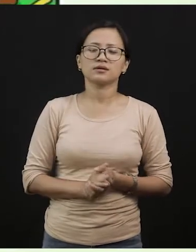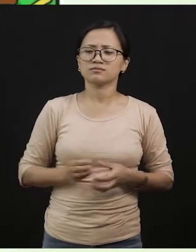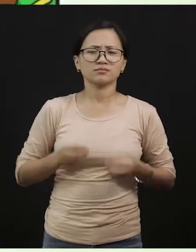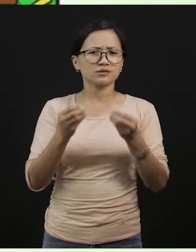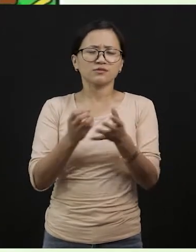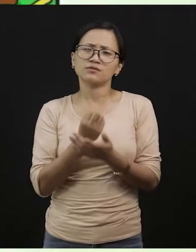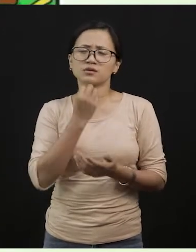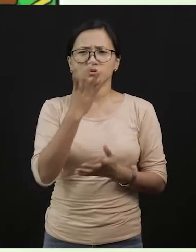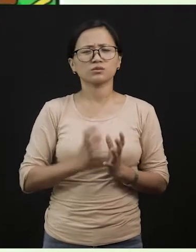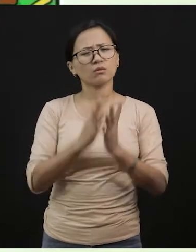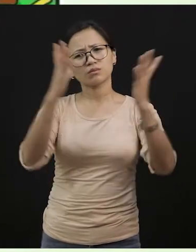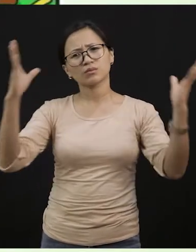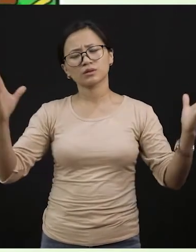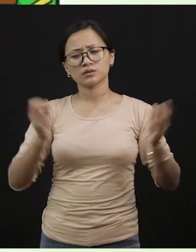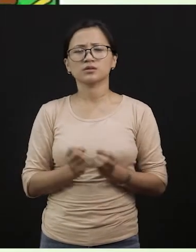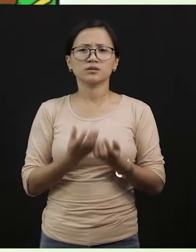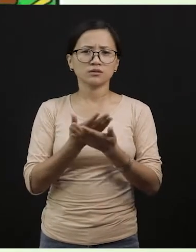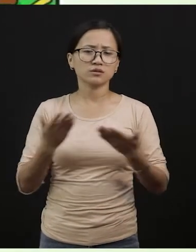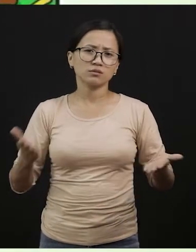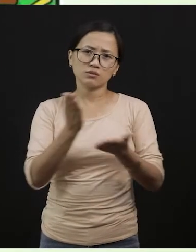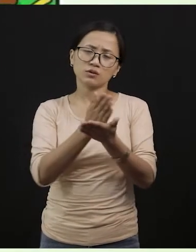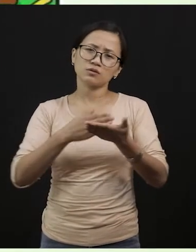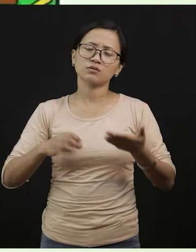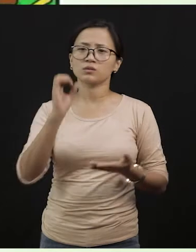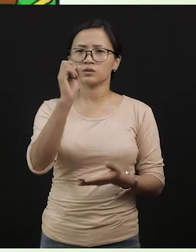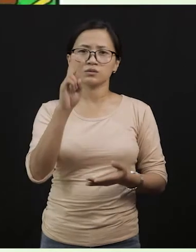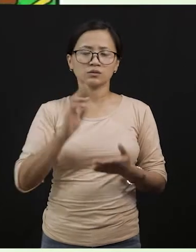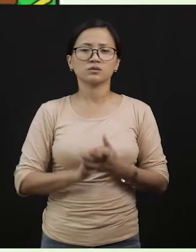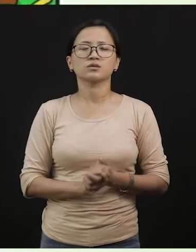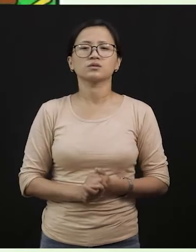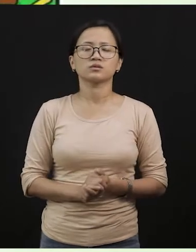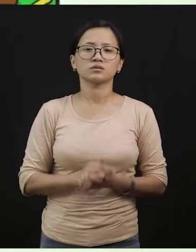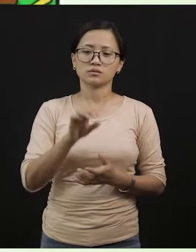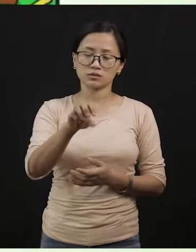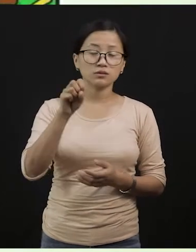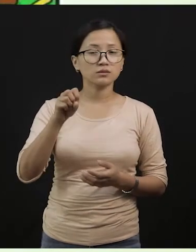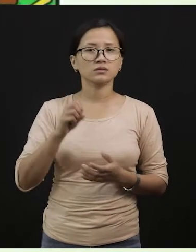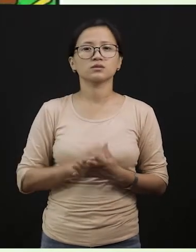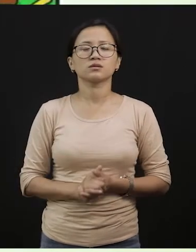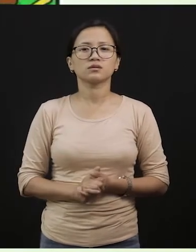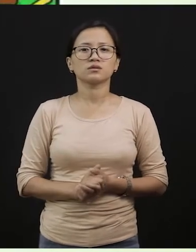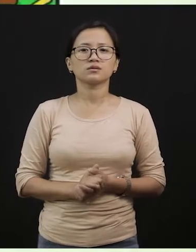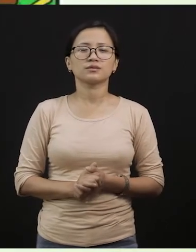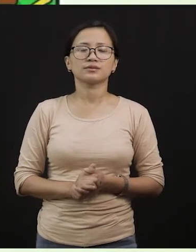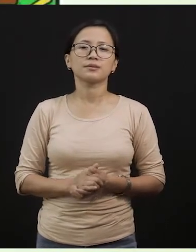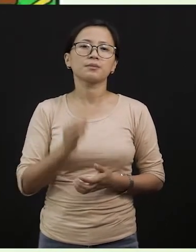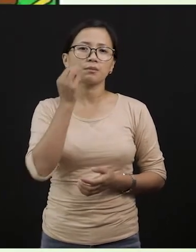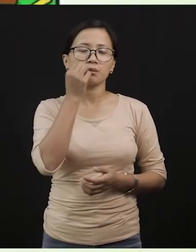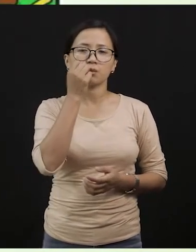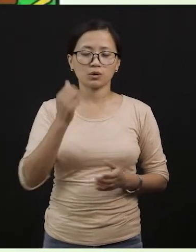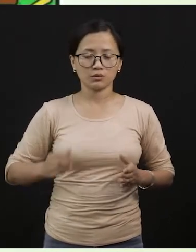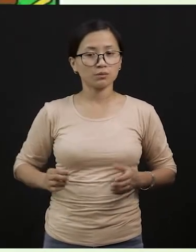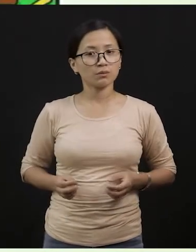flowers. There are so many things. Apart from oxygen, there are also so many other things that you get. So the boy